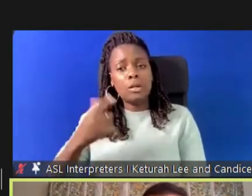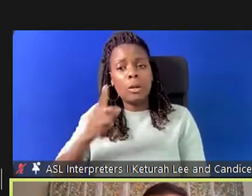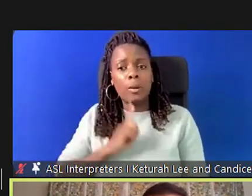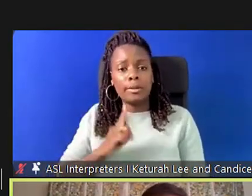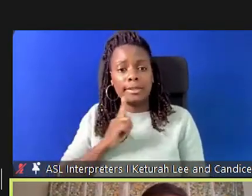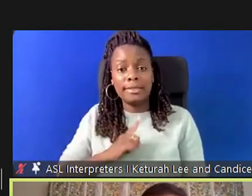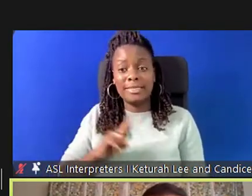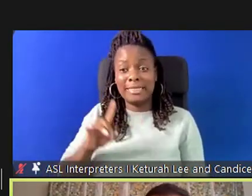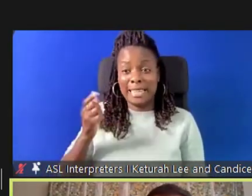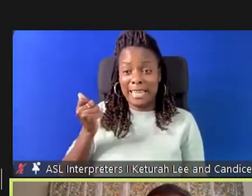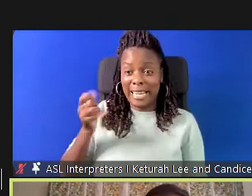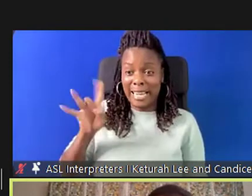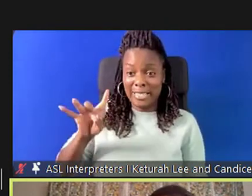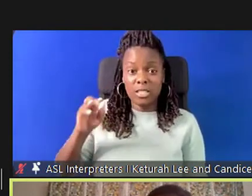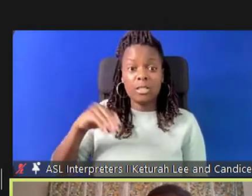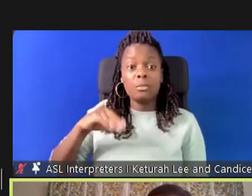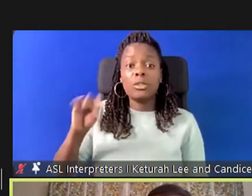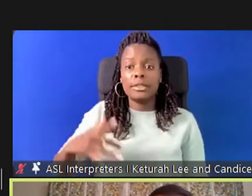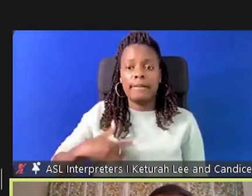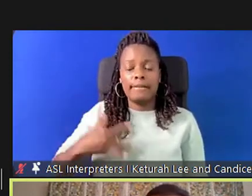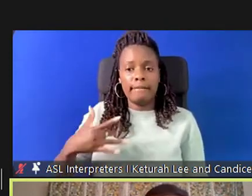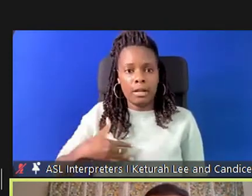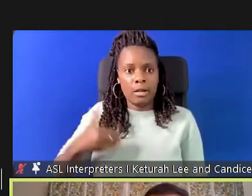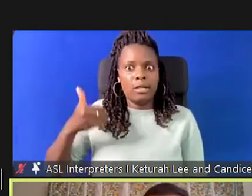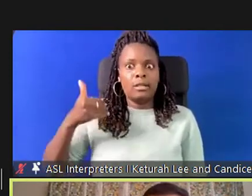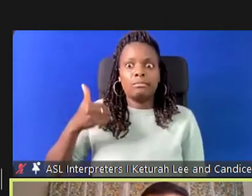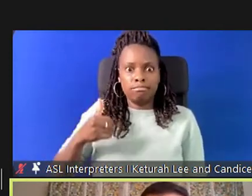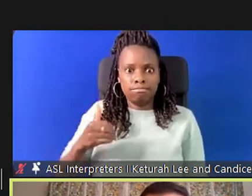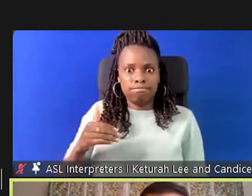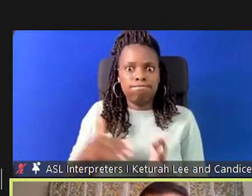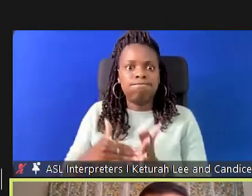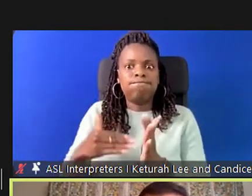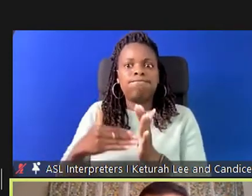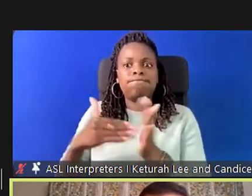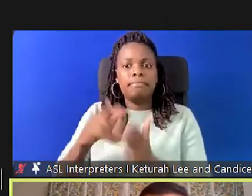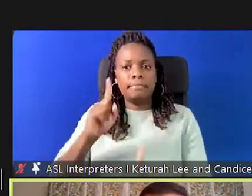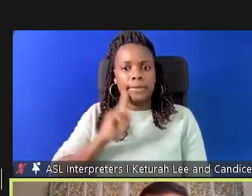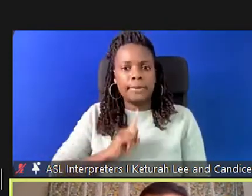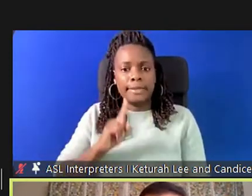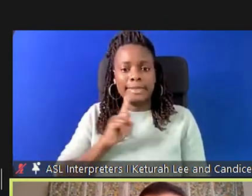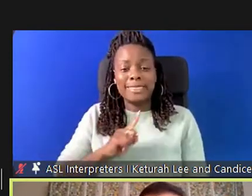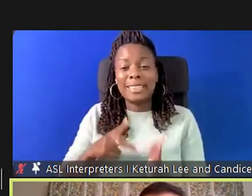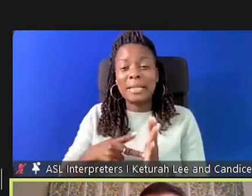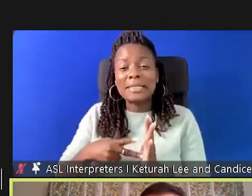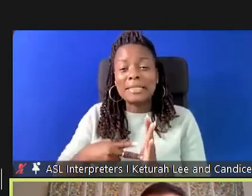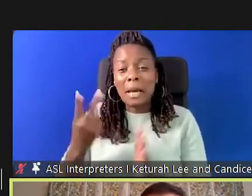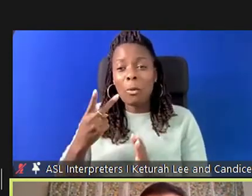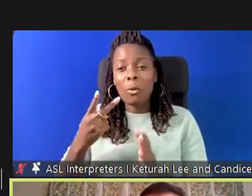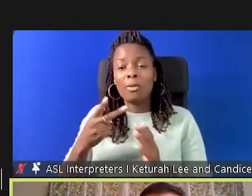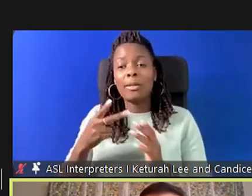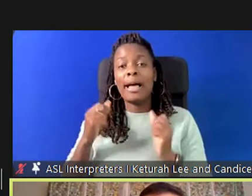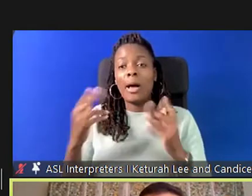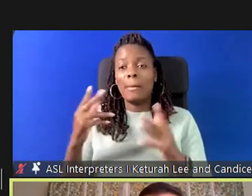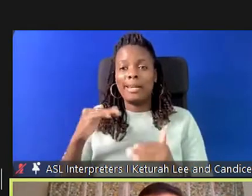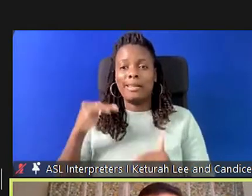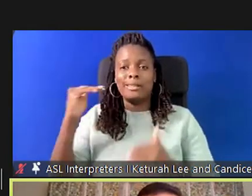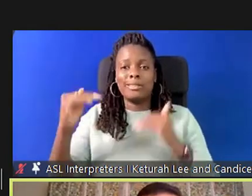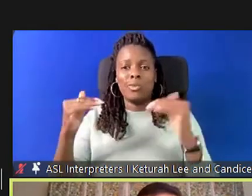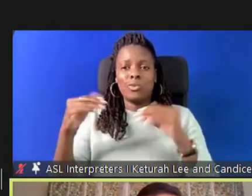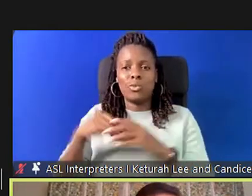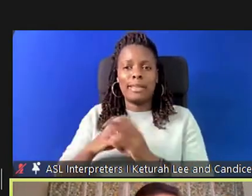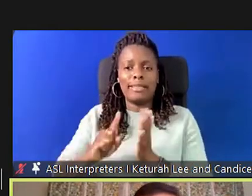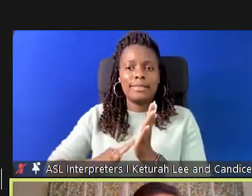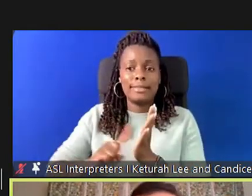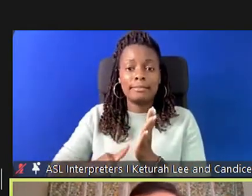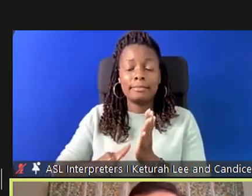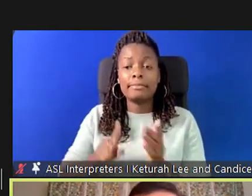This was about double the rate of the general population of older adults. We then examined whether the prevalence was